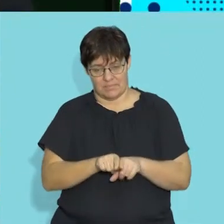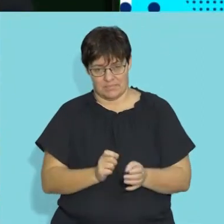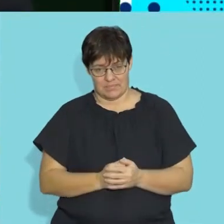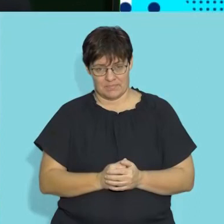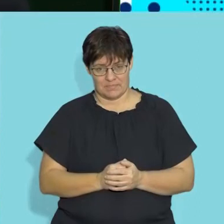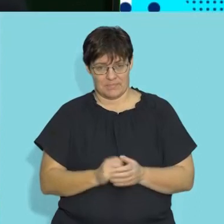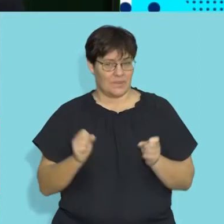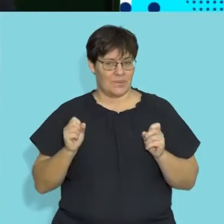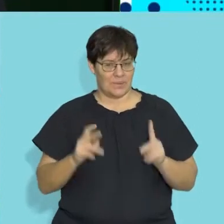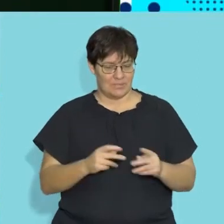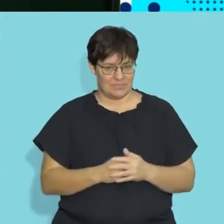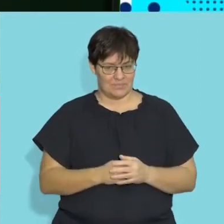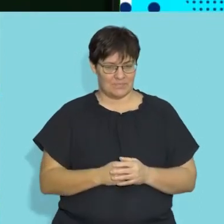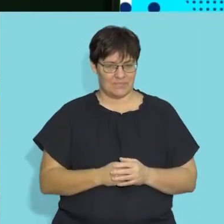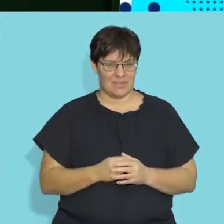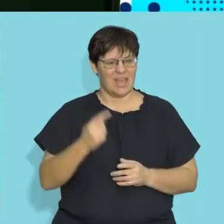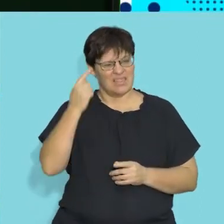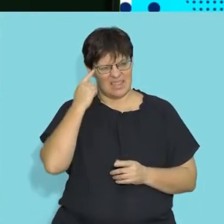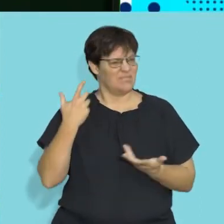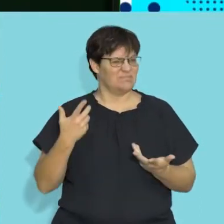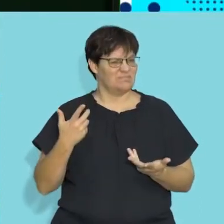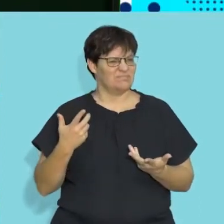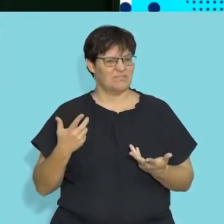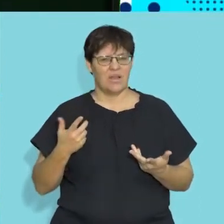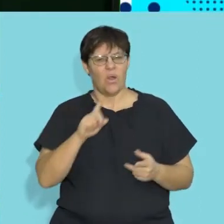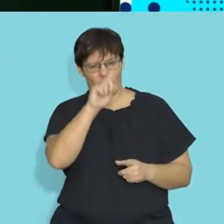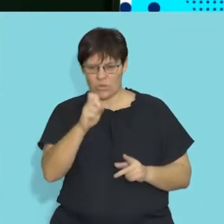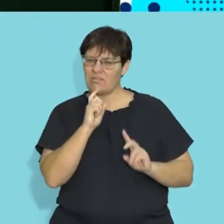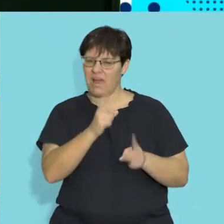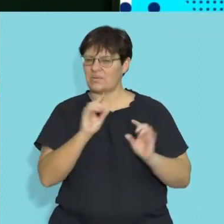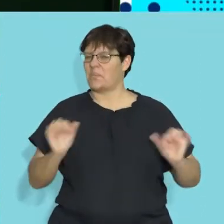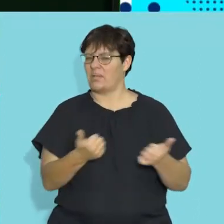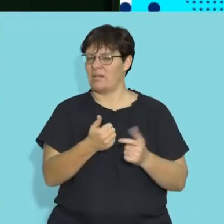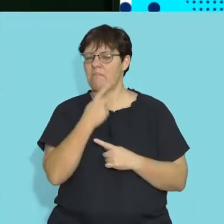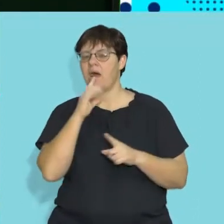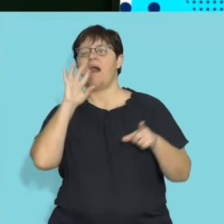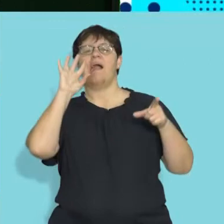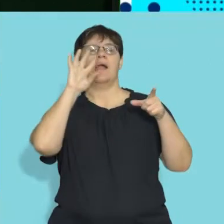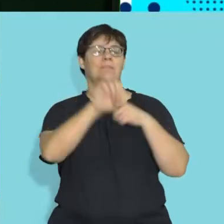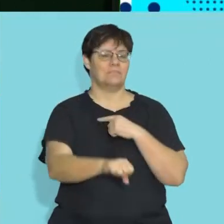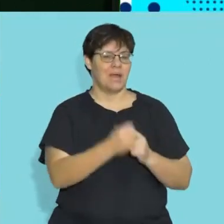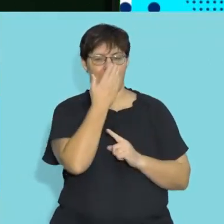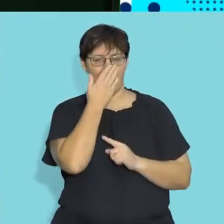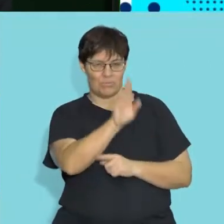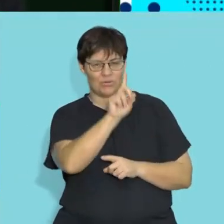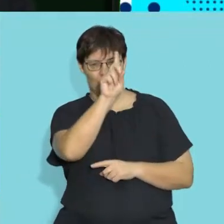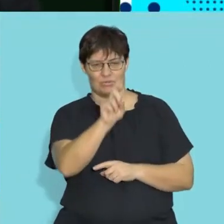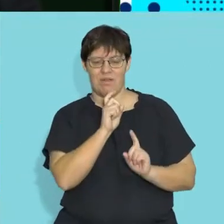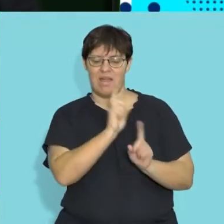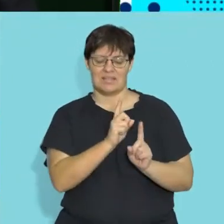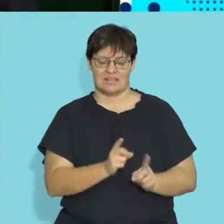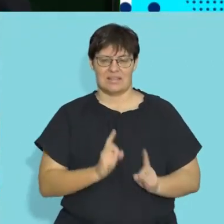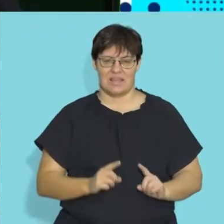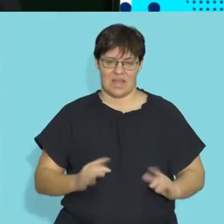maintenance. Okay, guys, I think we've done a good question to show you how you should approach these